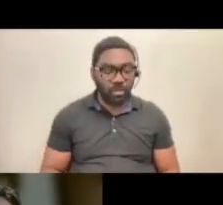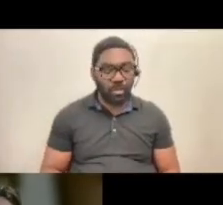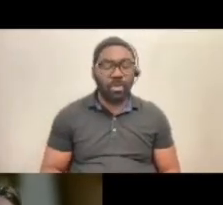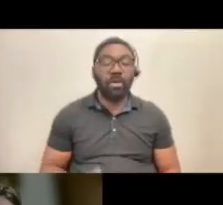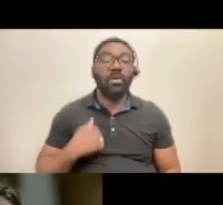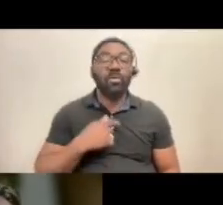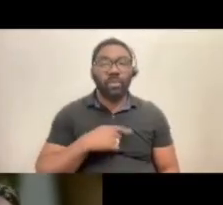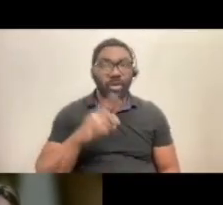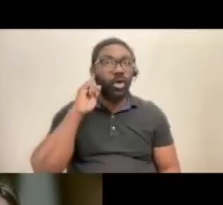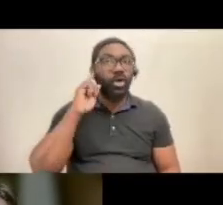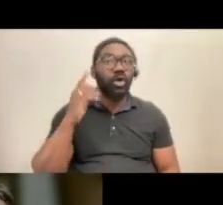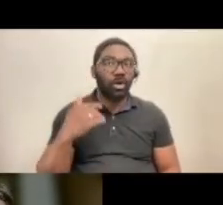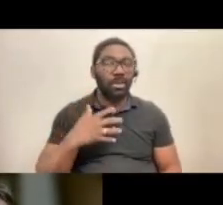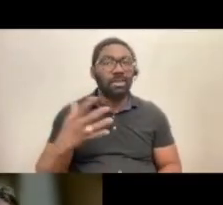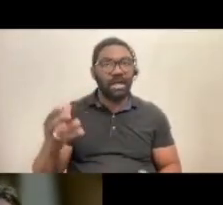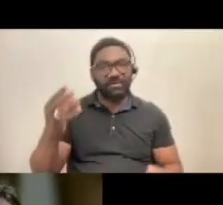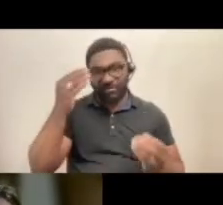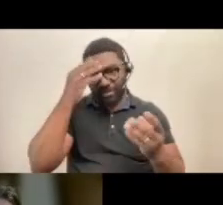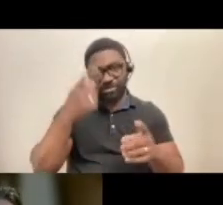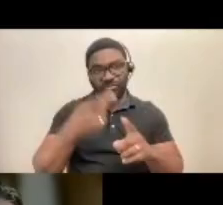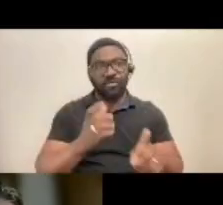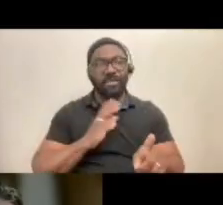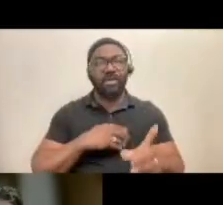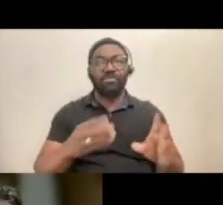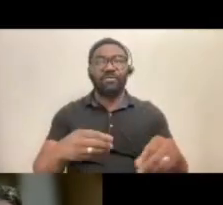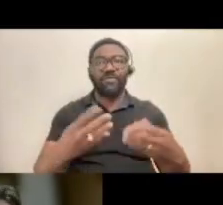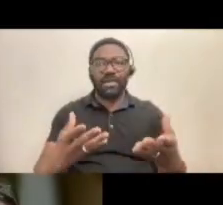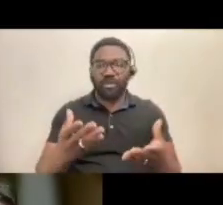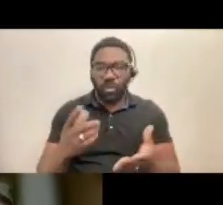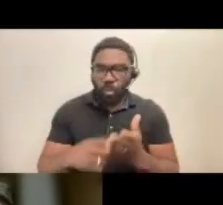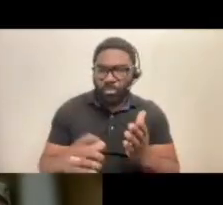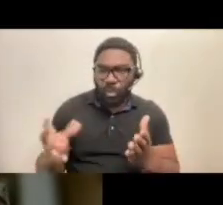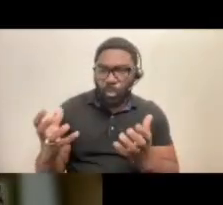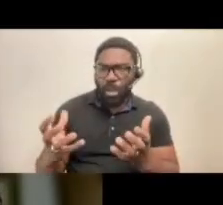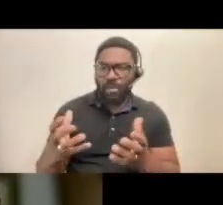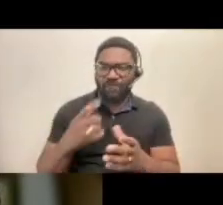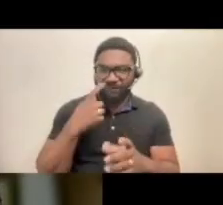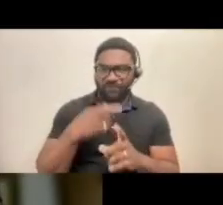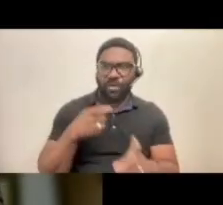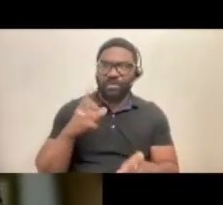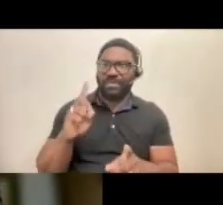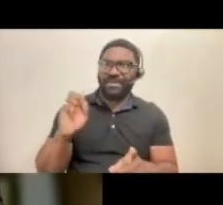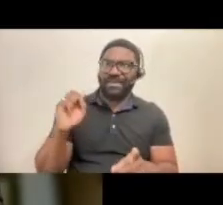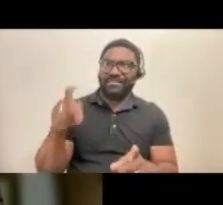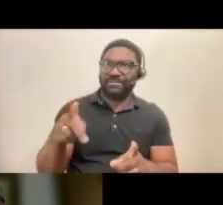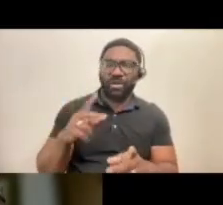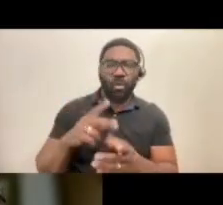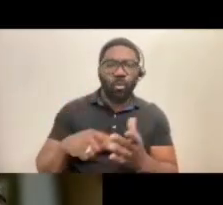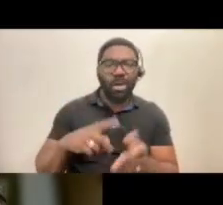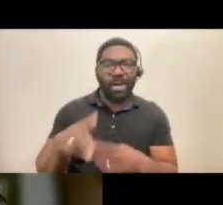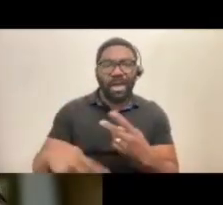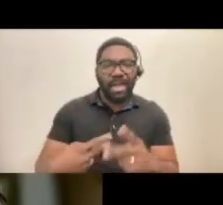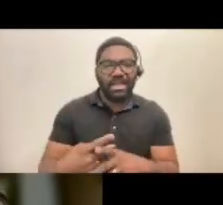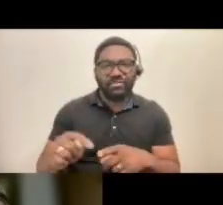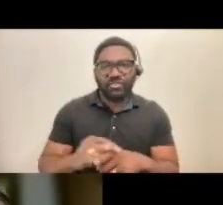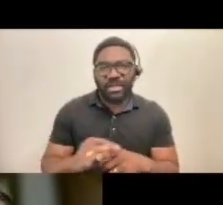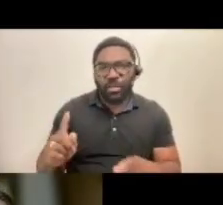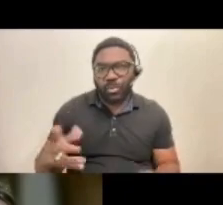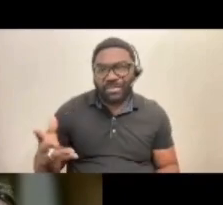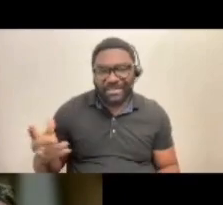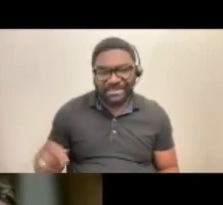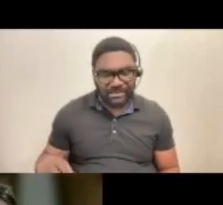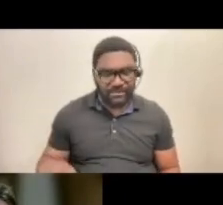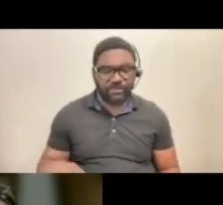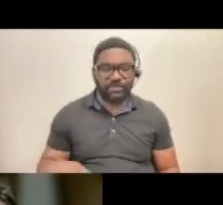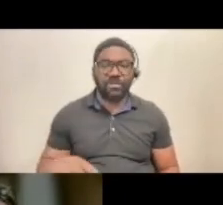information from our providers about what they're looking for direct support professionals, what kind of training that they needed. And